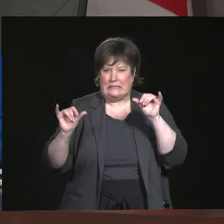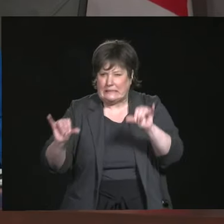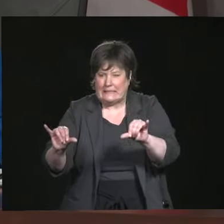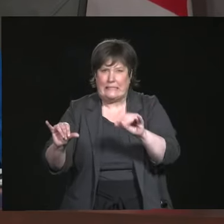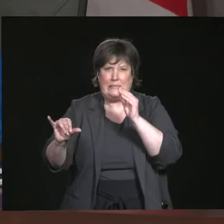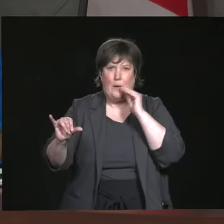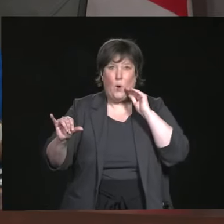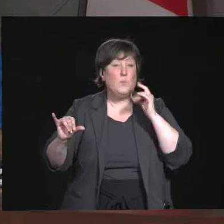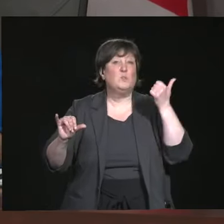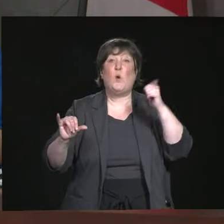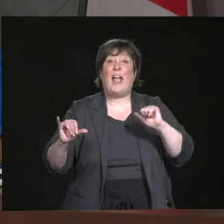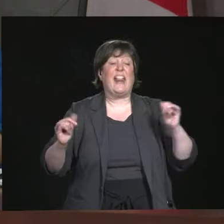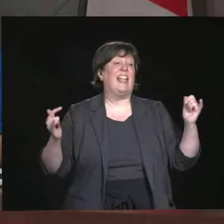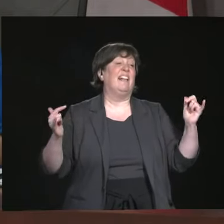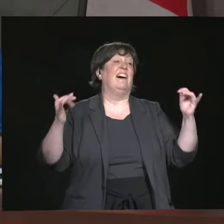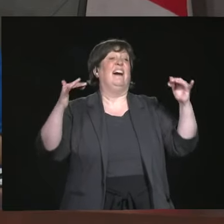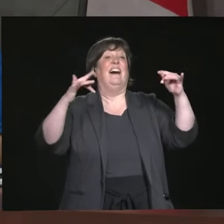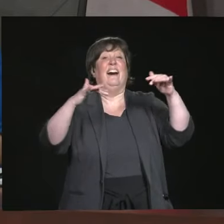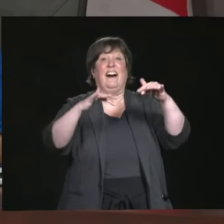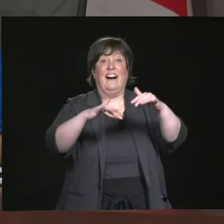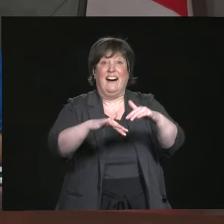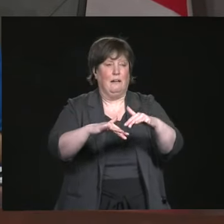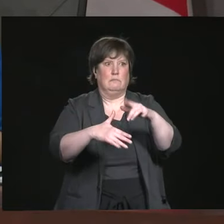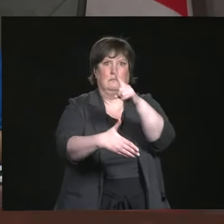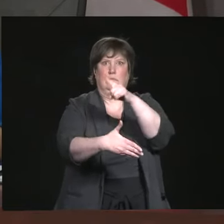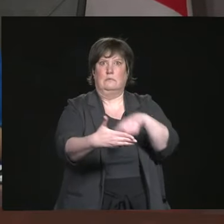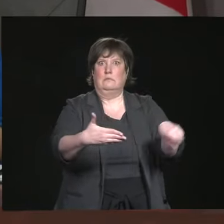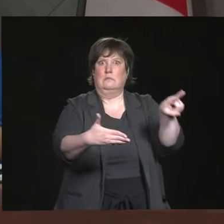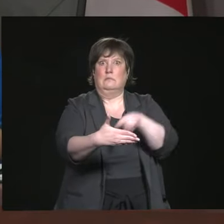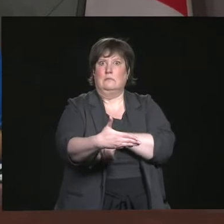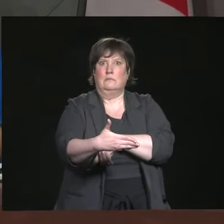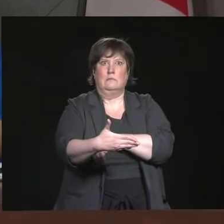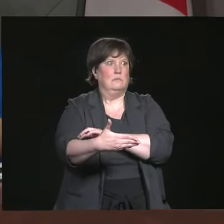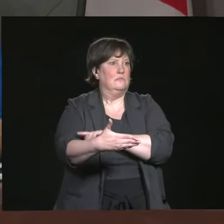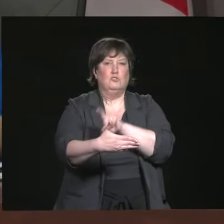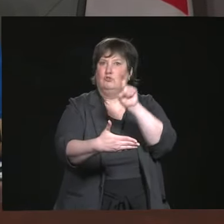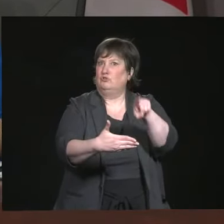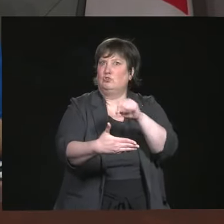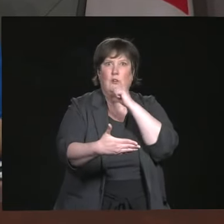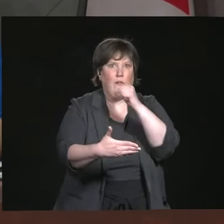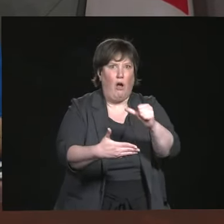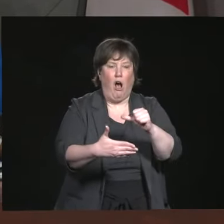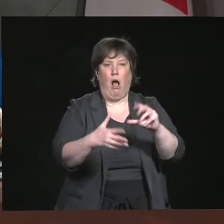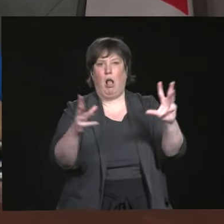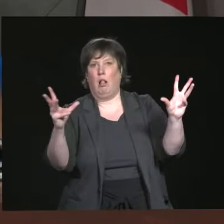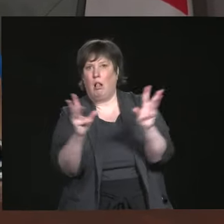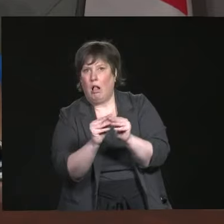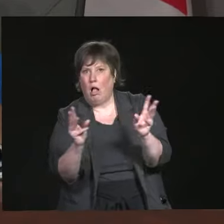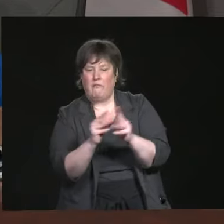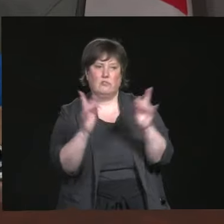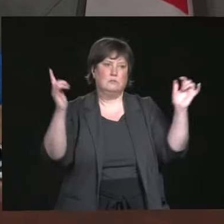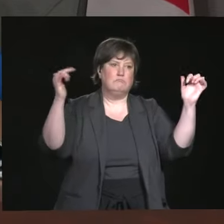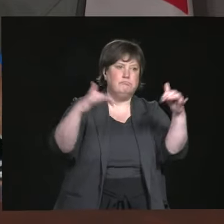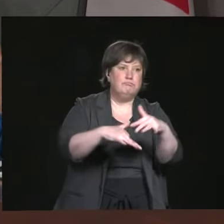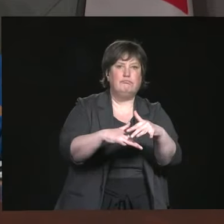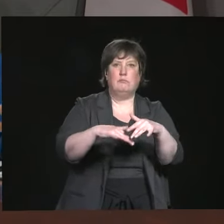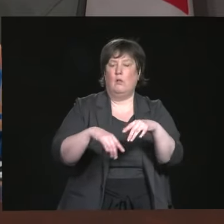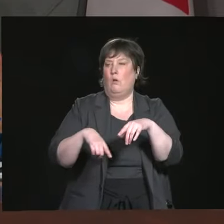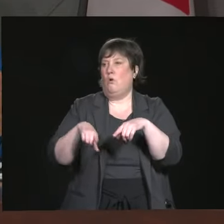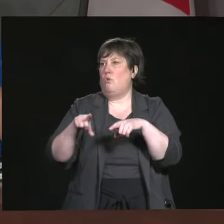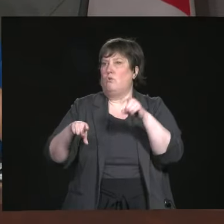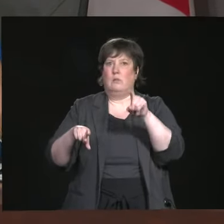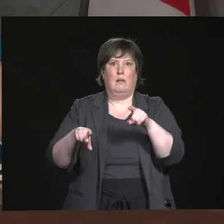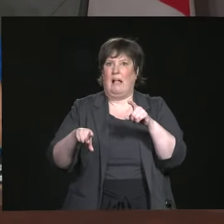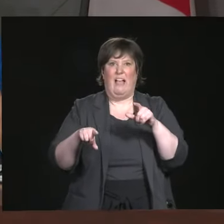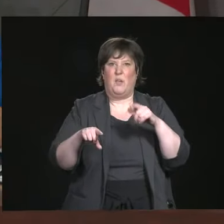started, absolutely we shouldn't be going to conferences or these mass gatherings, and then it went down to 250 and then